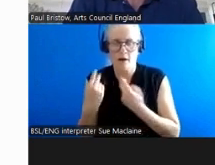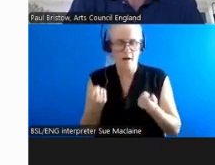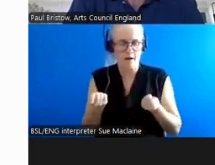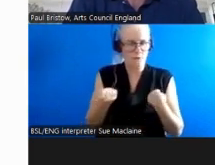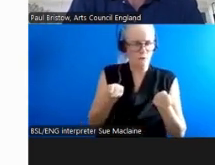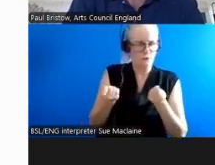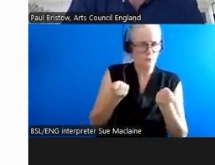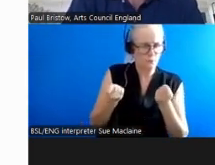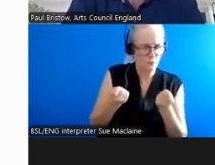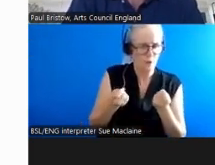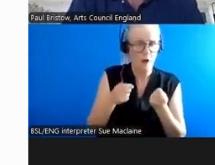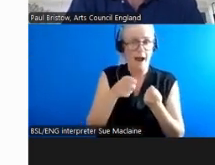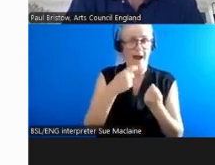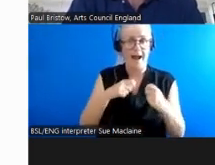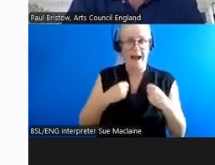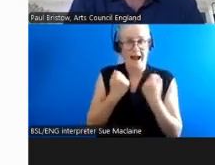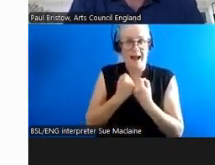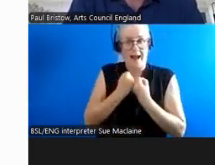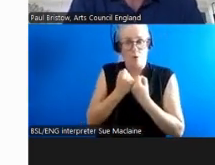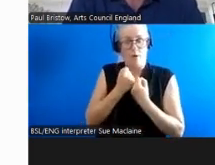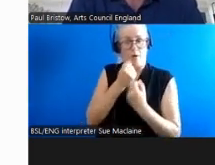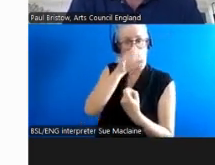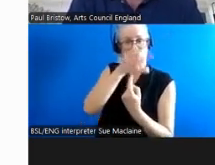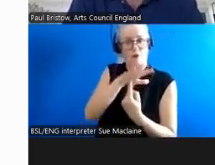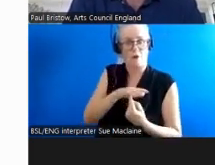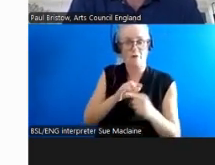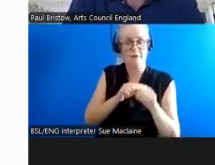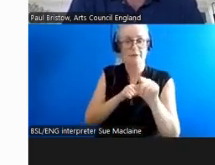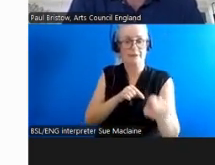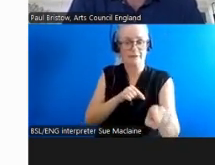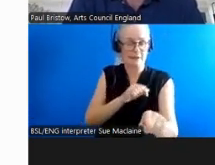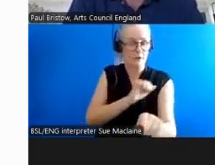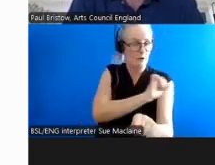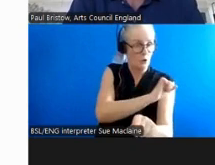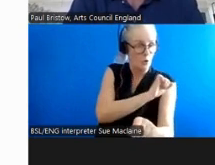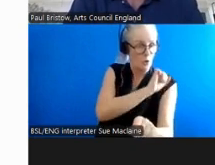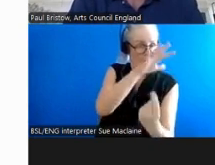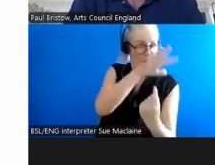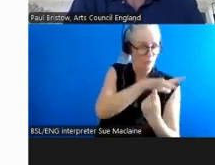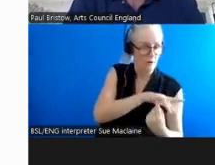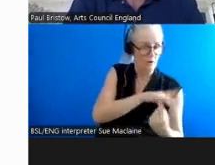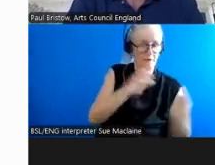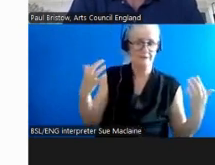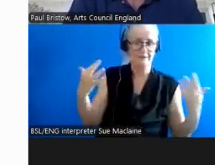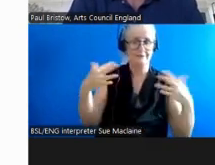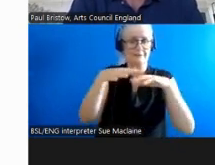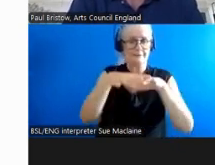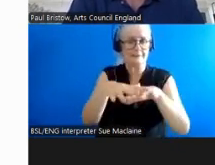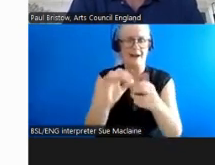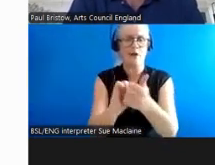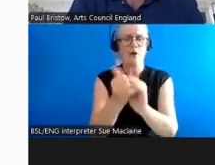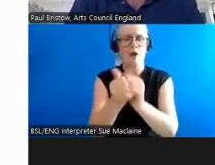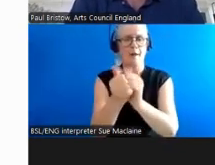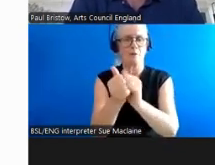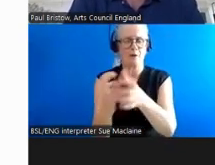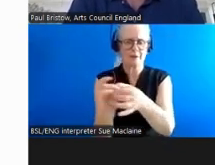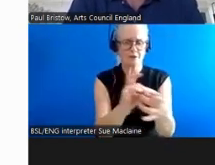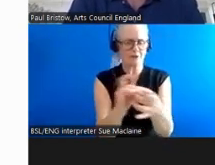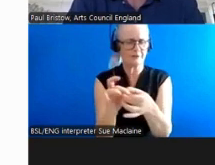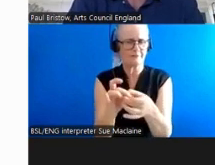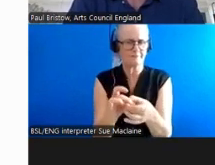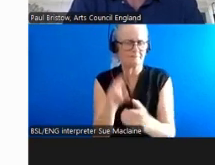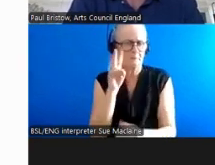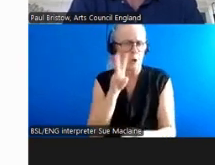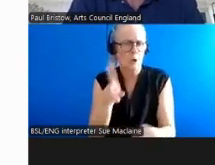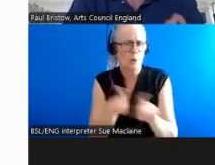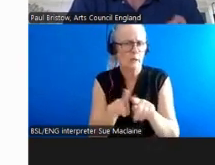shared strategic priorities where we can collaborate, and then to think about what those opportunities for collaboration might look like practically and begin to take that